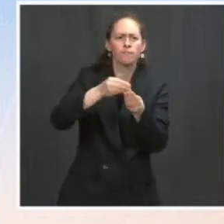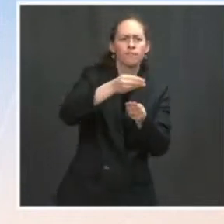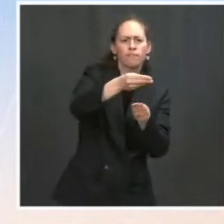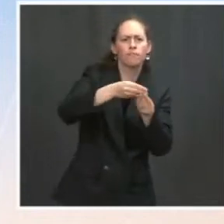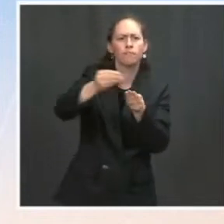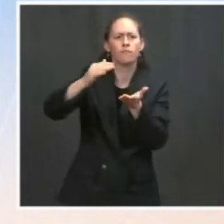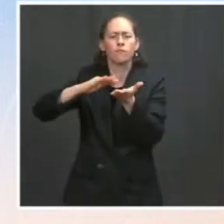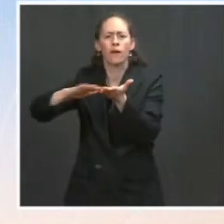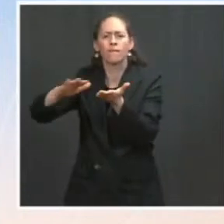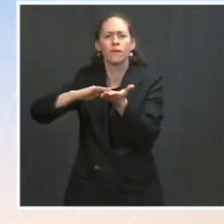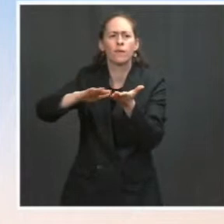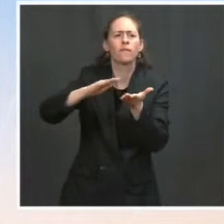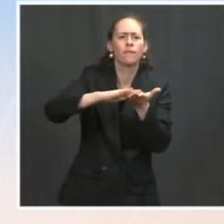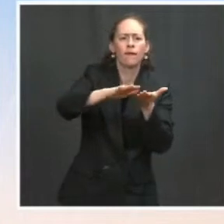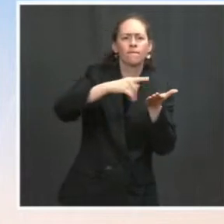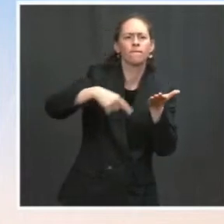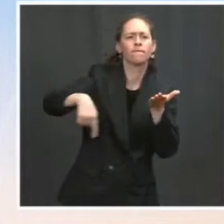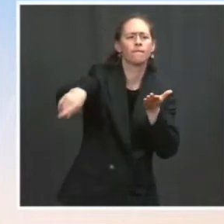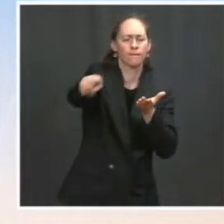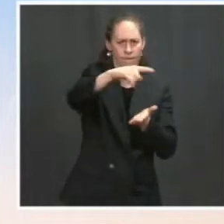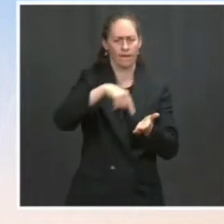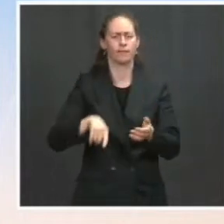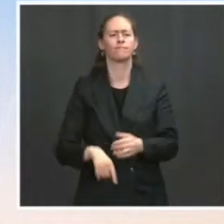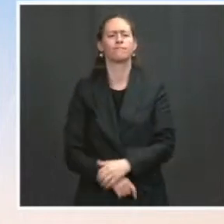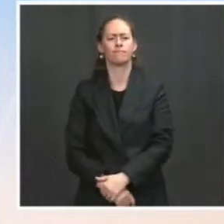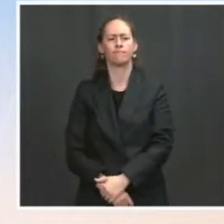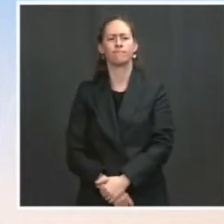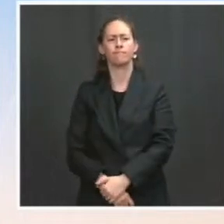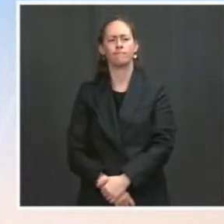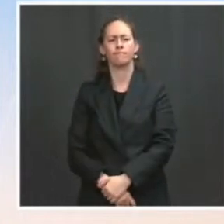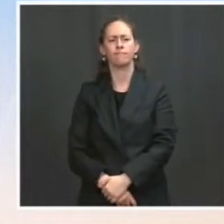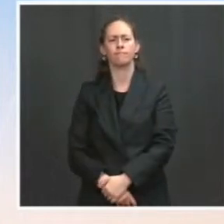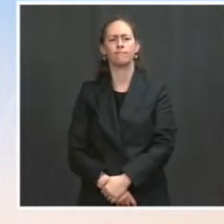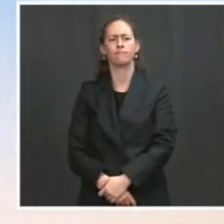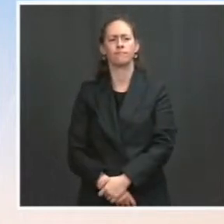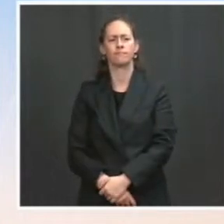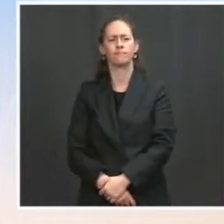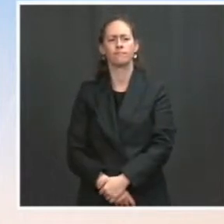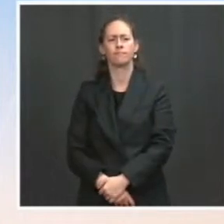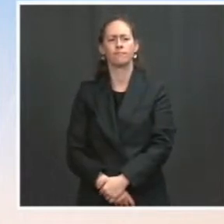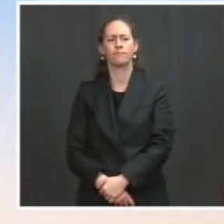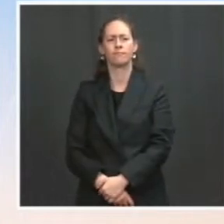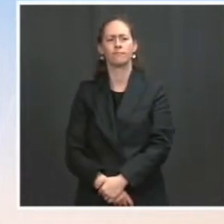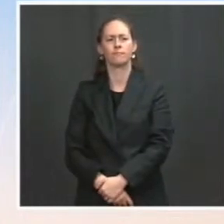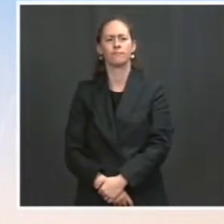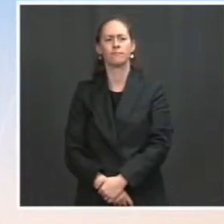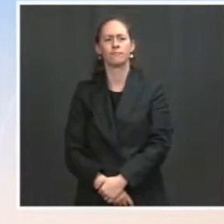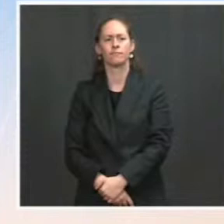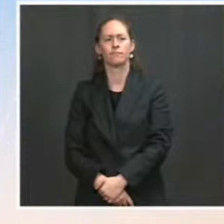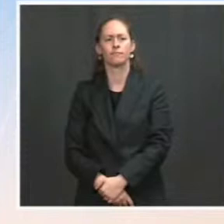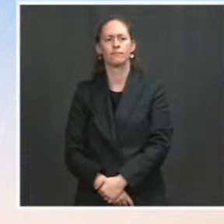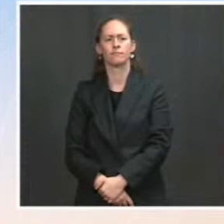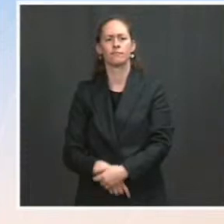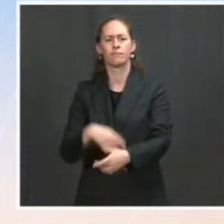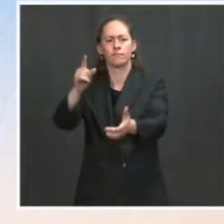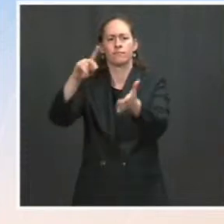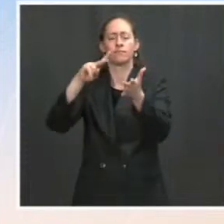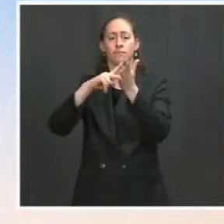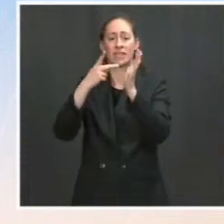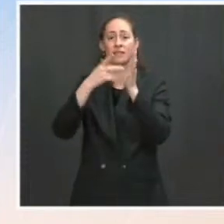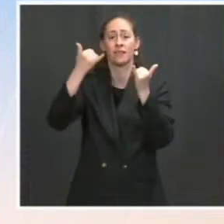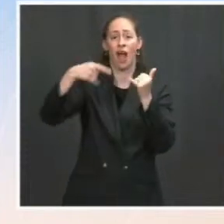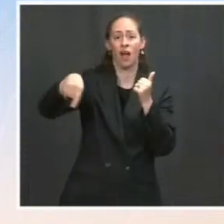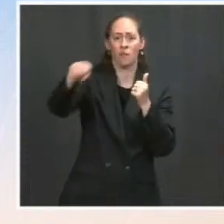petroleum products across 17 states, as well as the District of Columbia. Right now, there is not a supply shortage. We